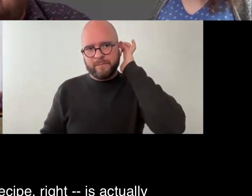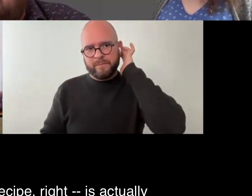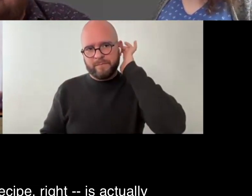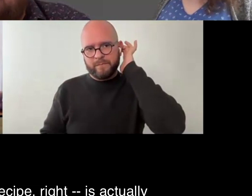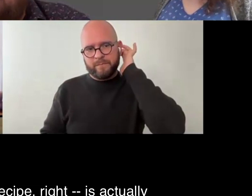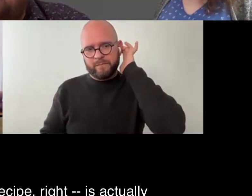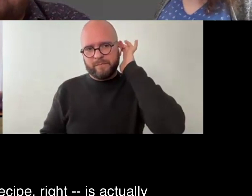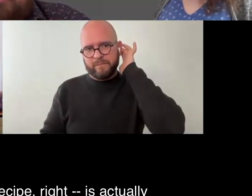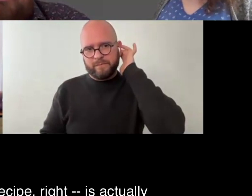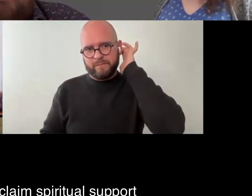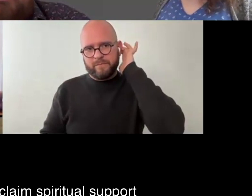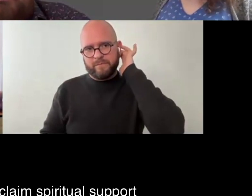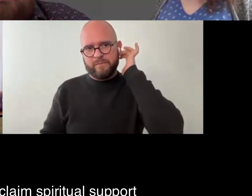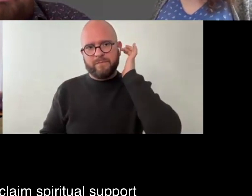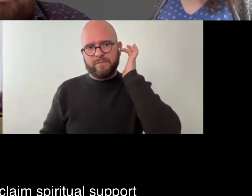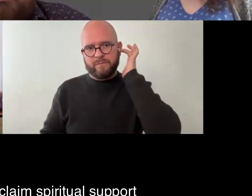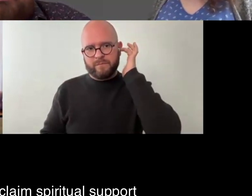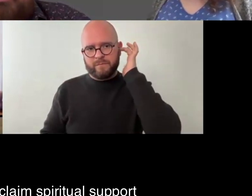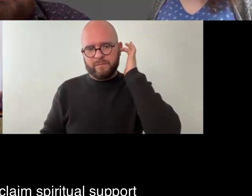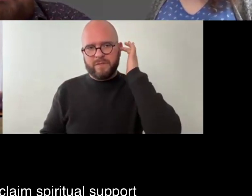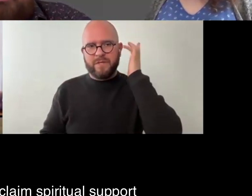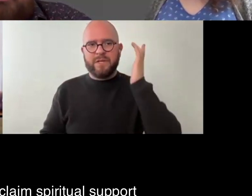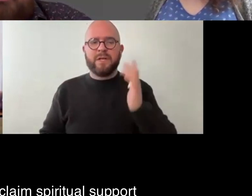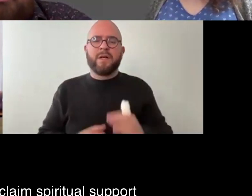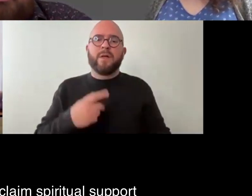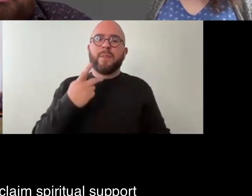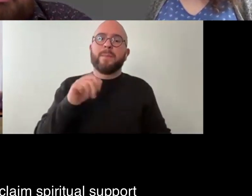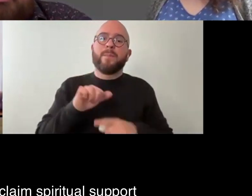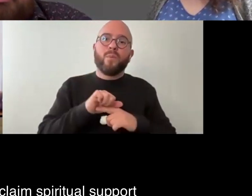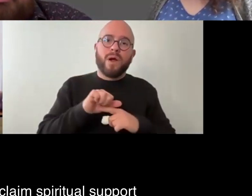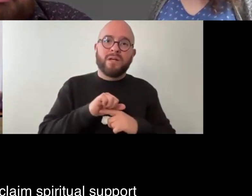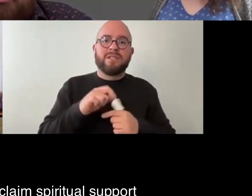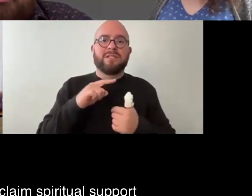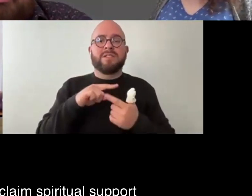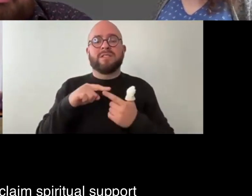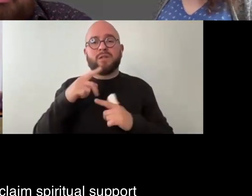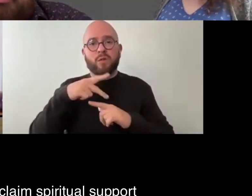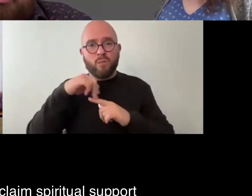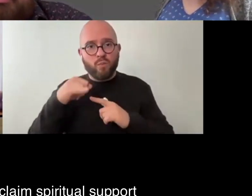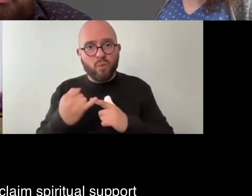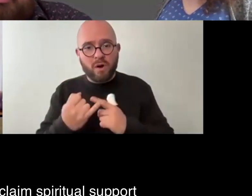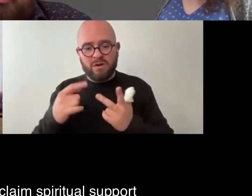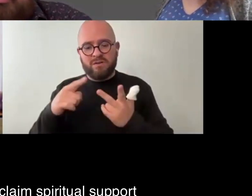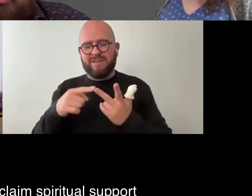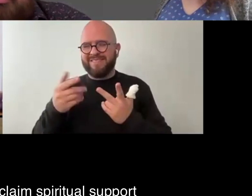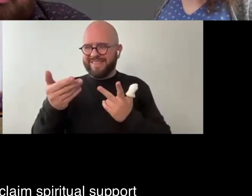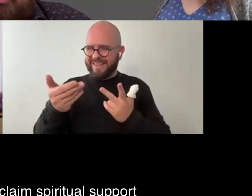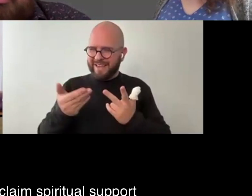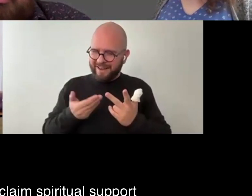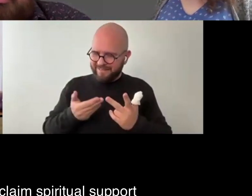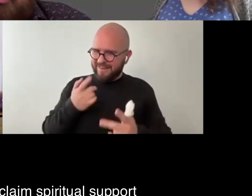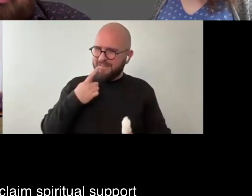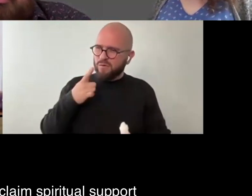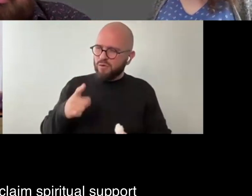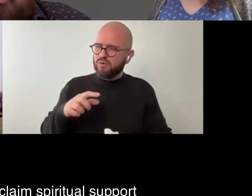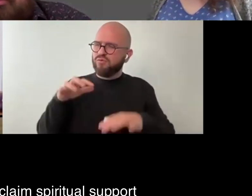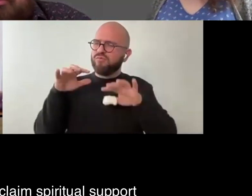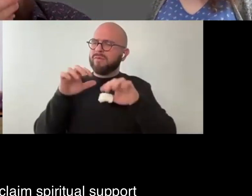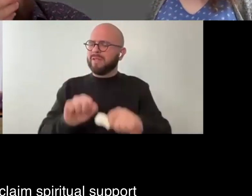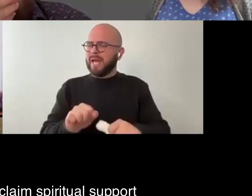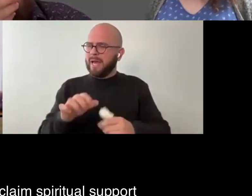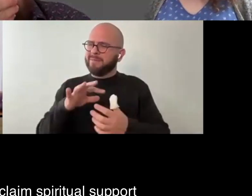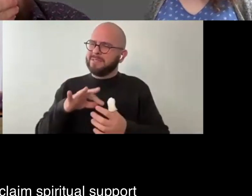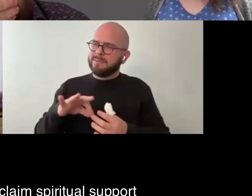practice, the project, the invitation to find and claim spiritual support and solace,